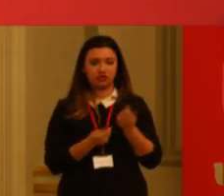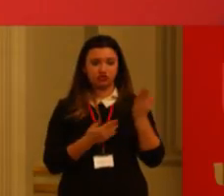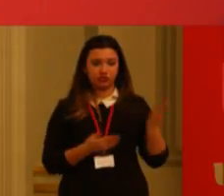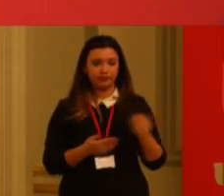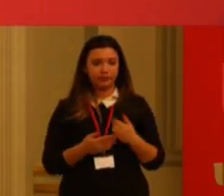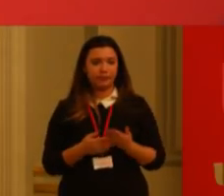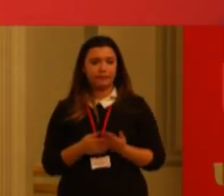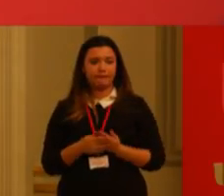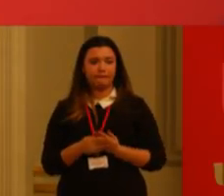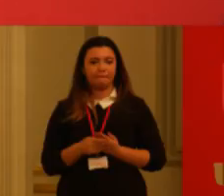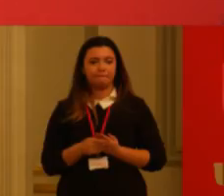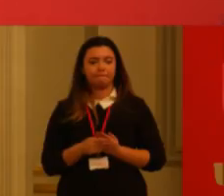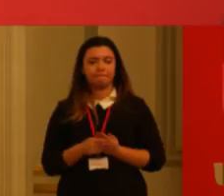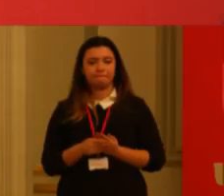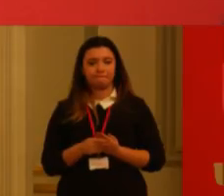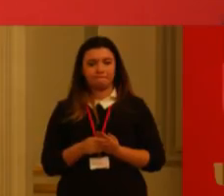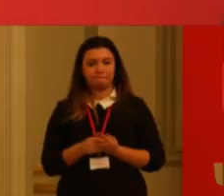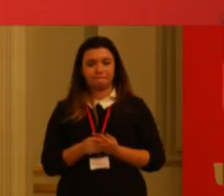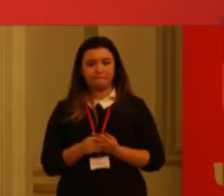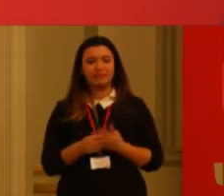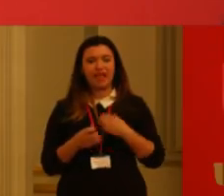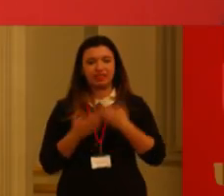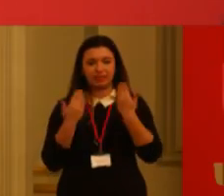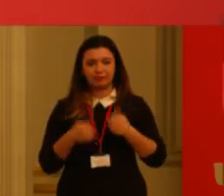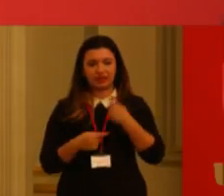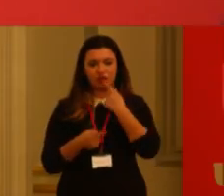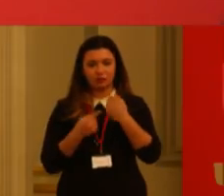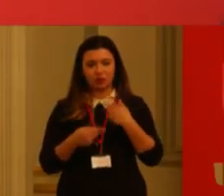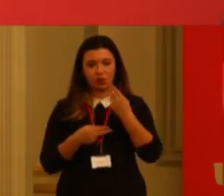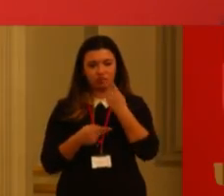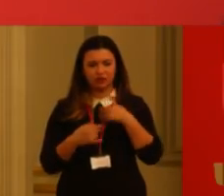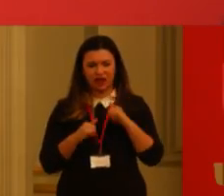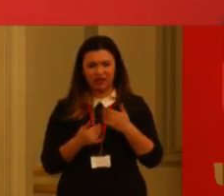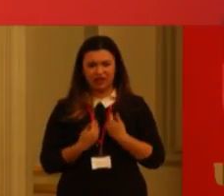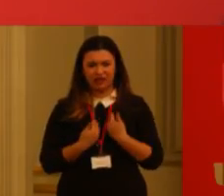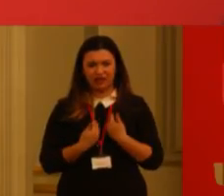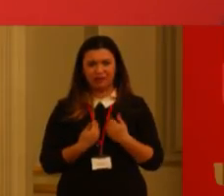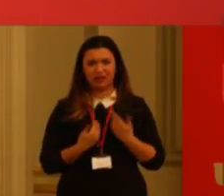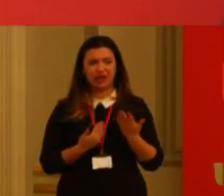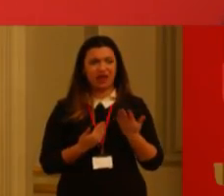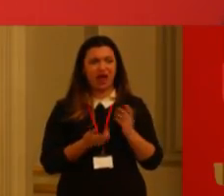That starts in family life. I work at Spot and I say I'm an open